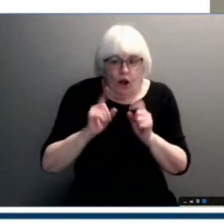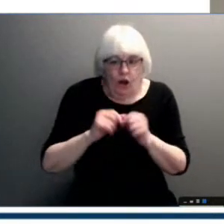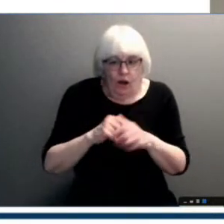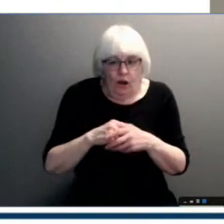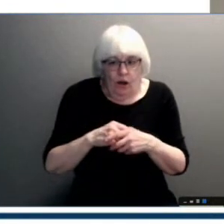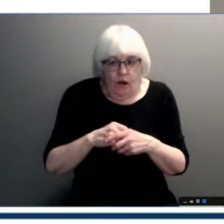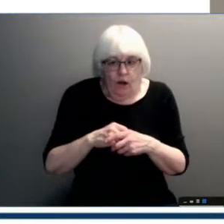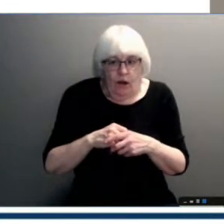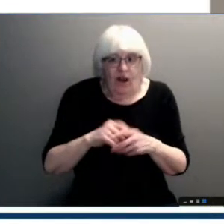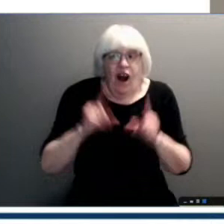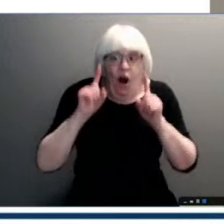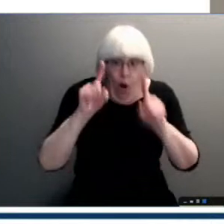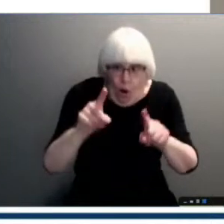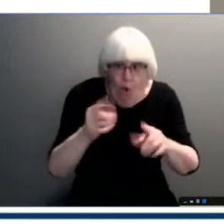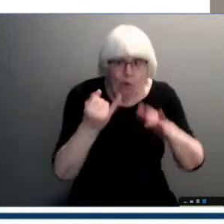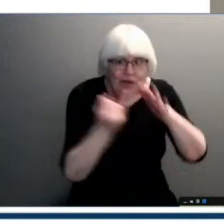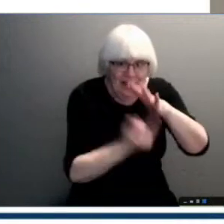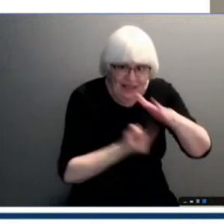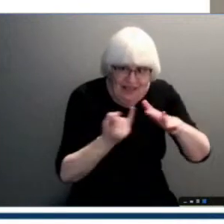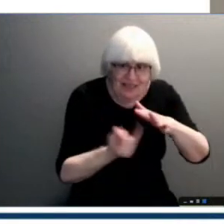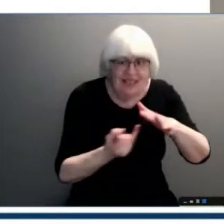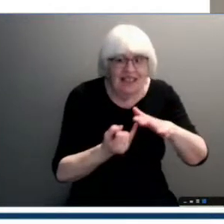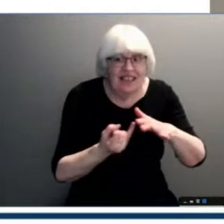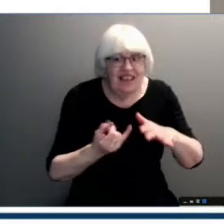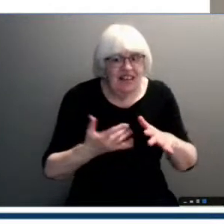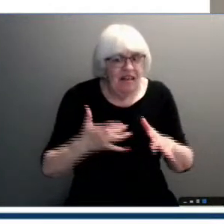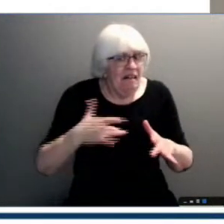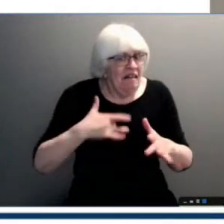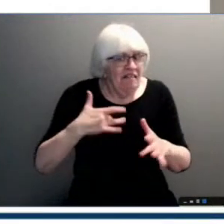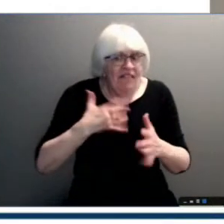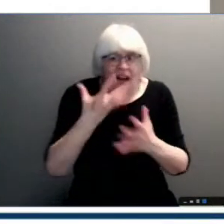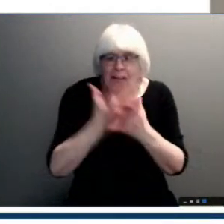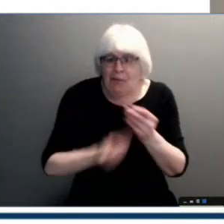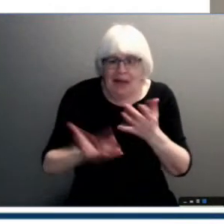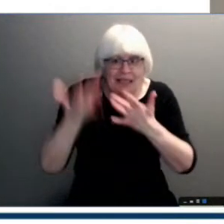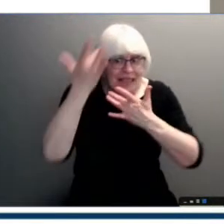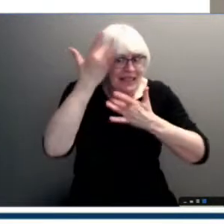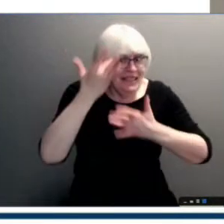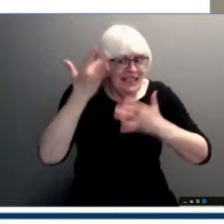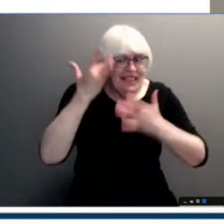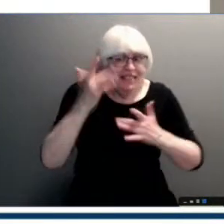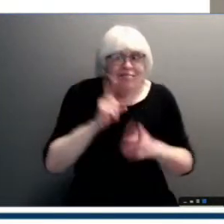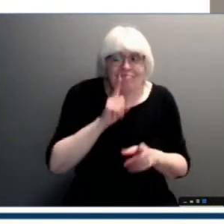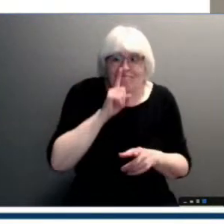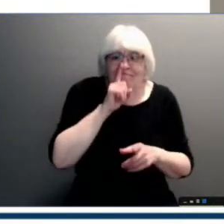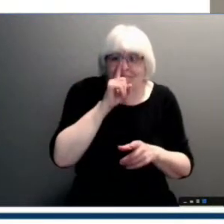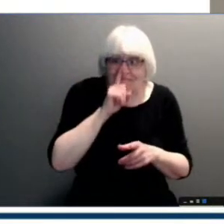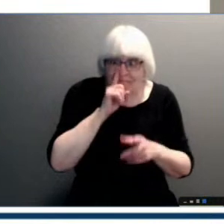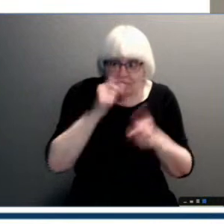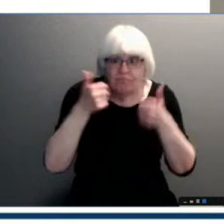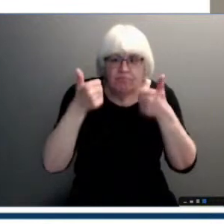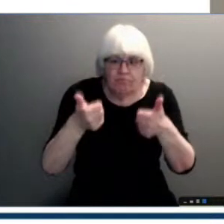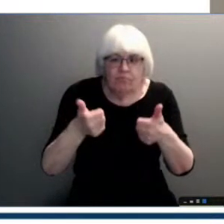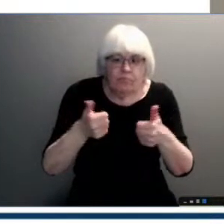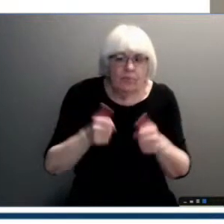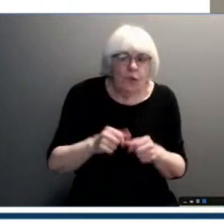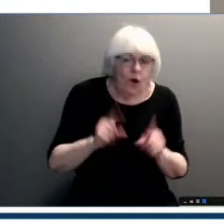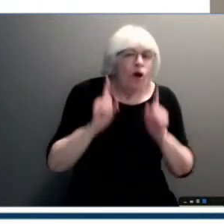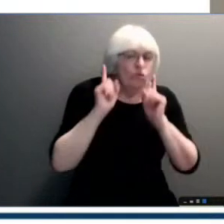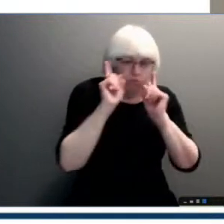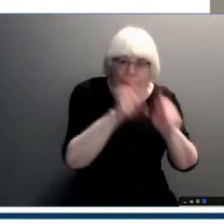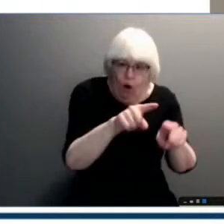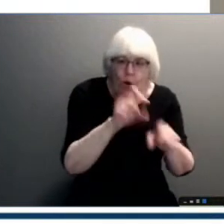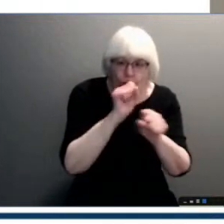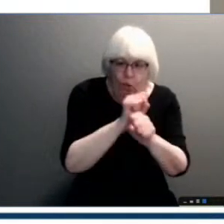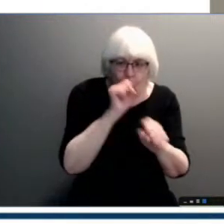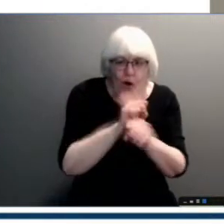and asymptomatic, make sure they have rapid testing, before they start their shift, and extra precautions around PPE and masking and things. But